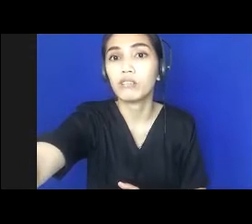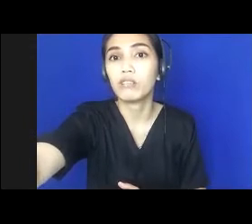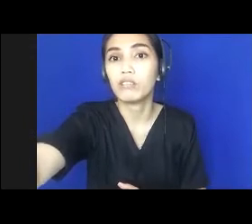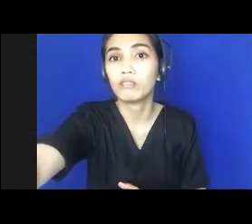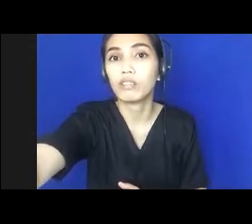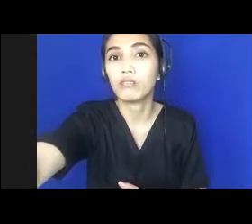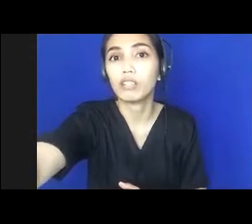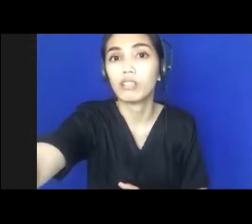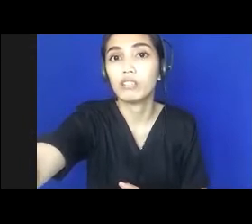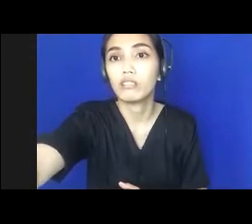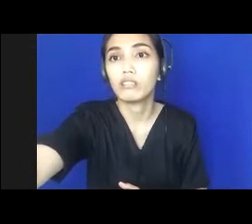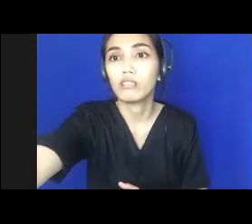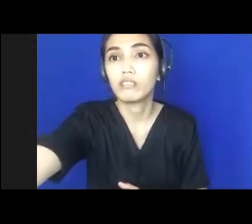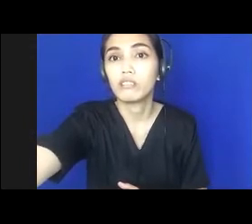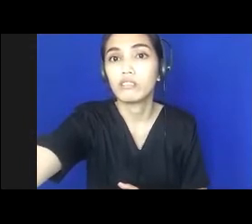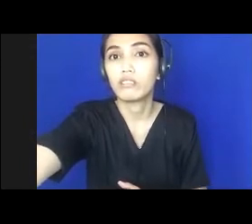So the next slide.